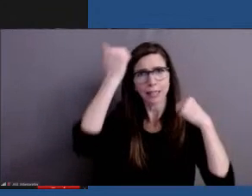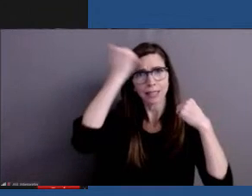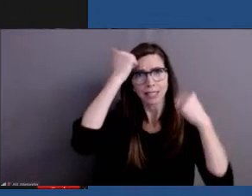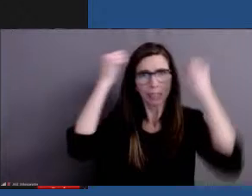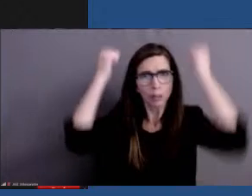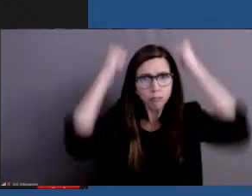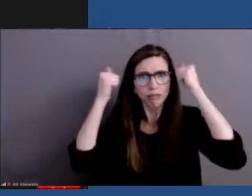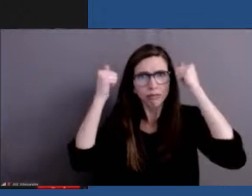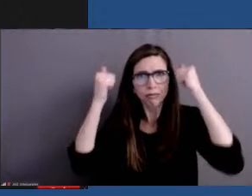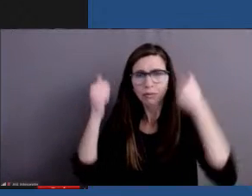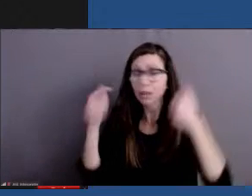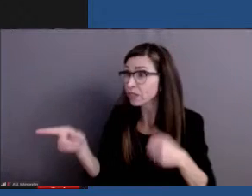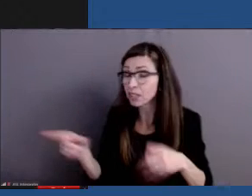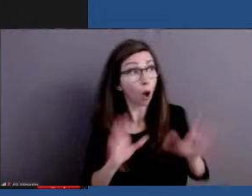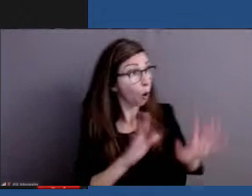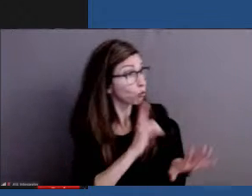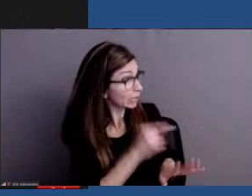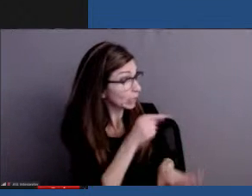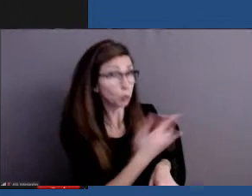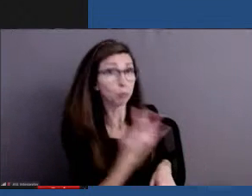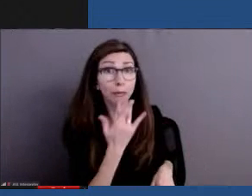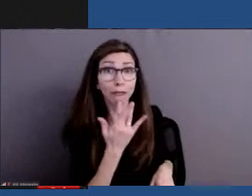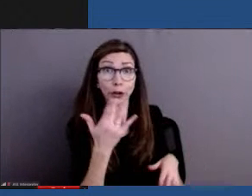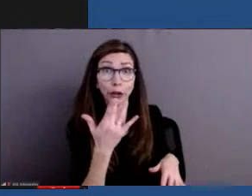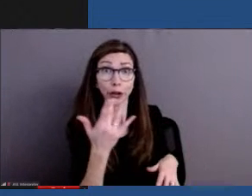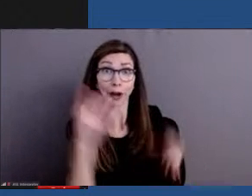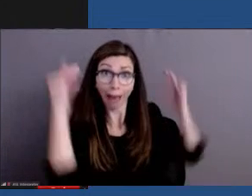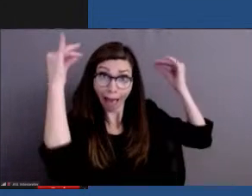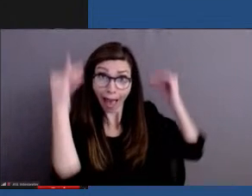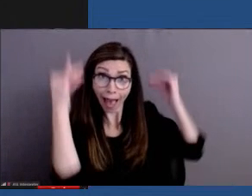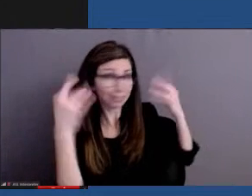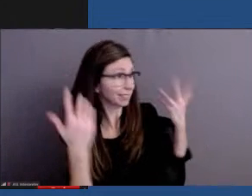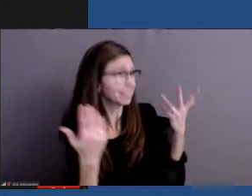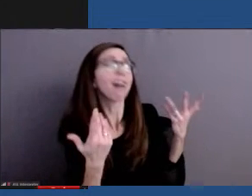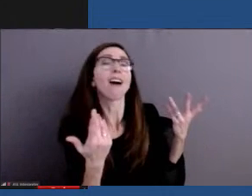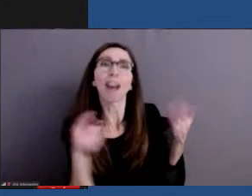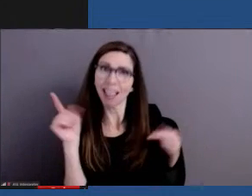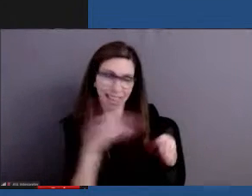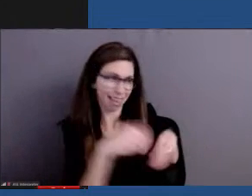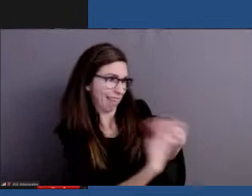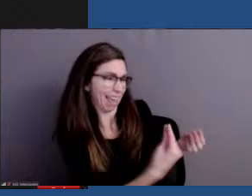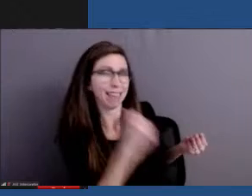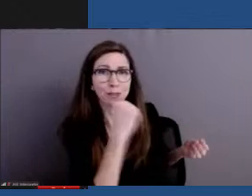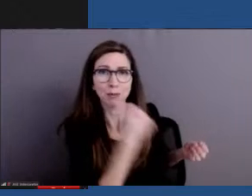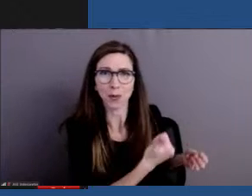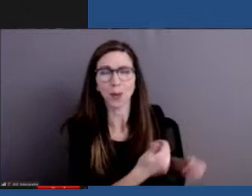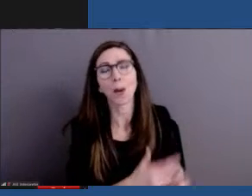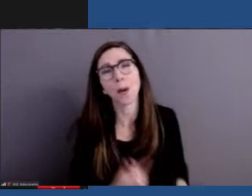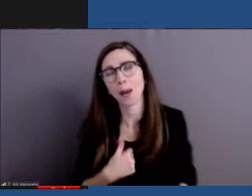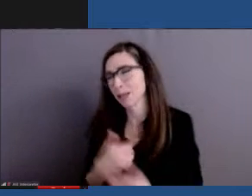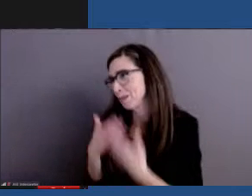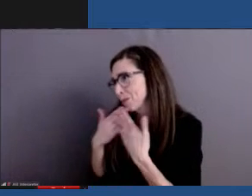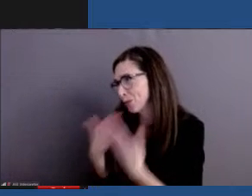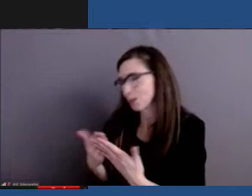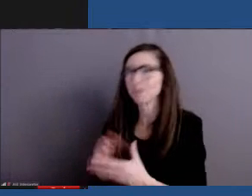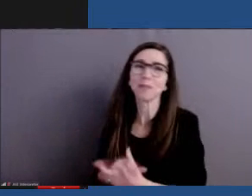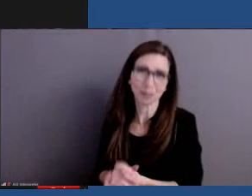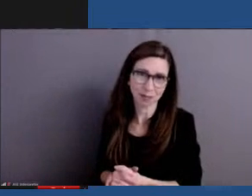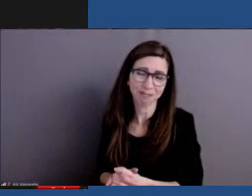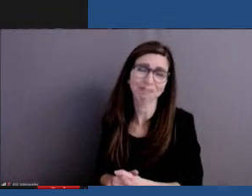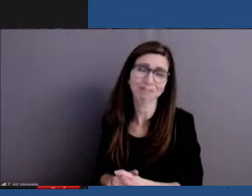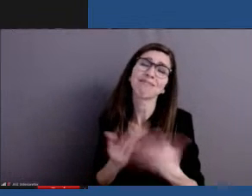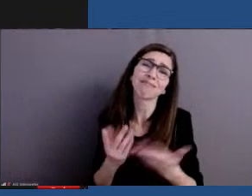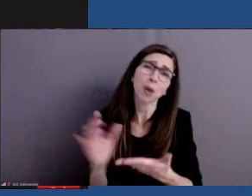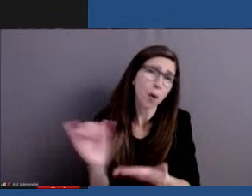I think that one of the tricky things now is the e-scooter project, and I really commend Kathleen for